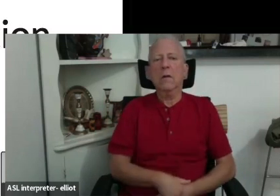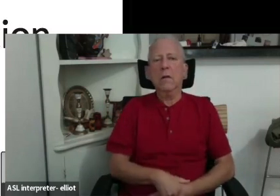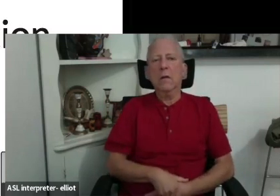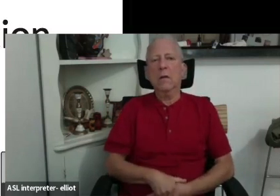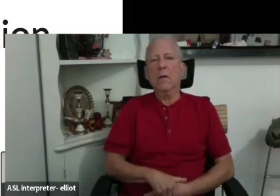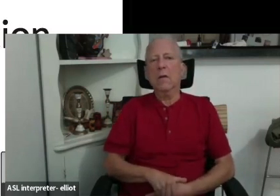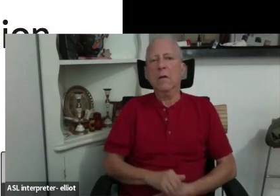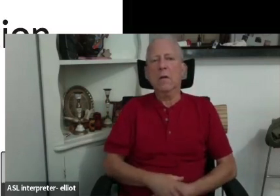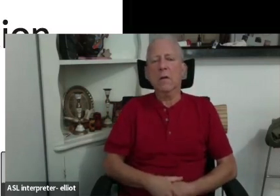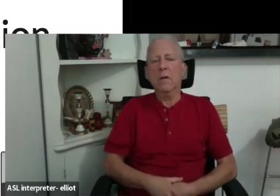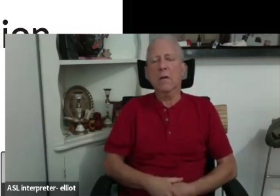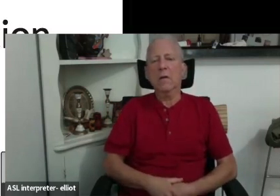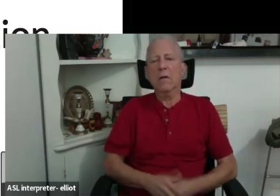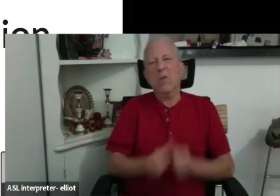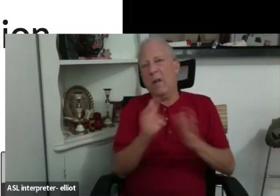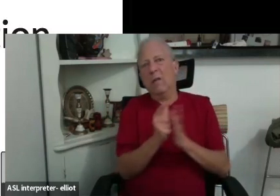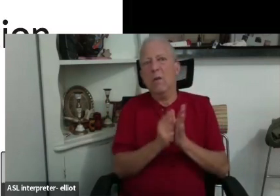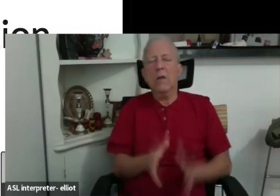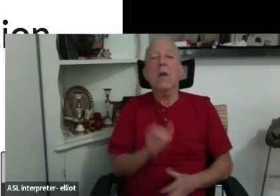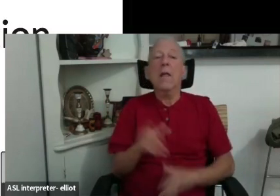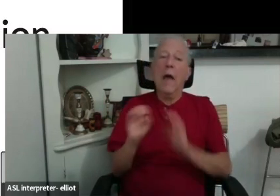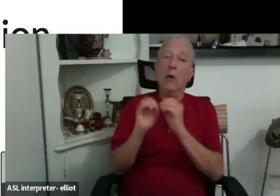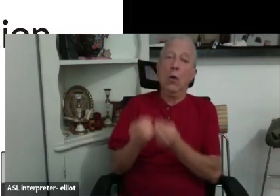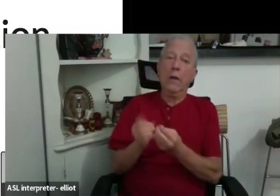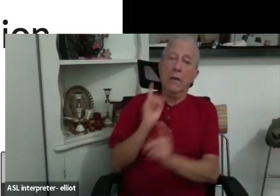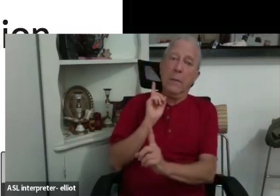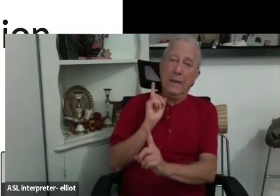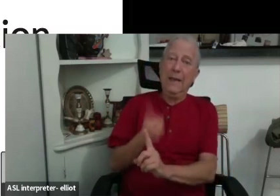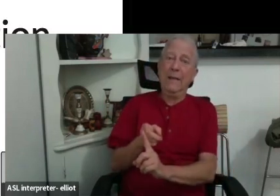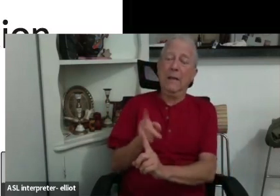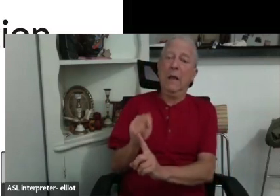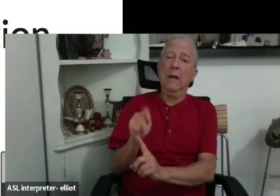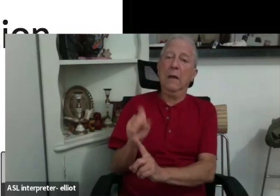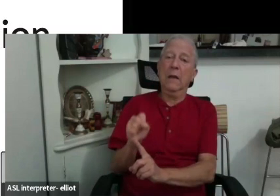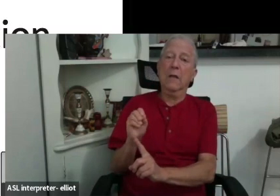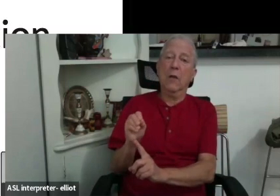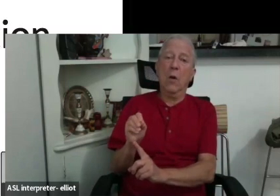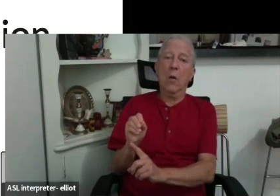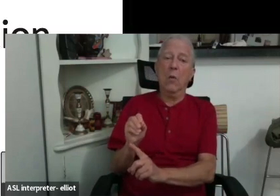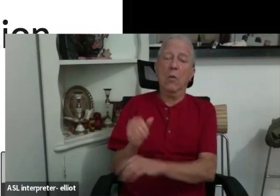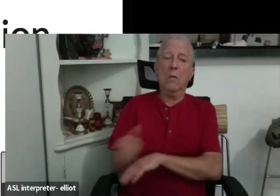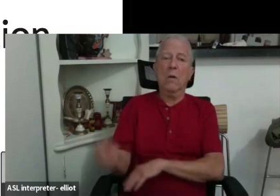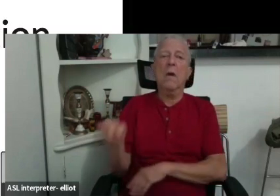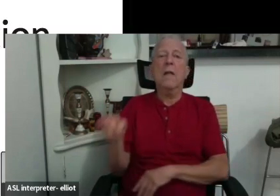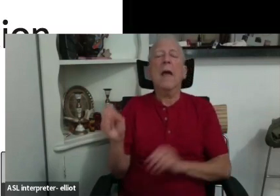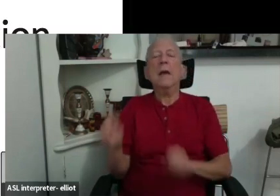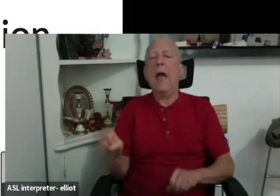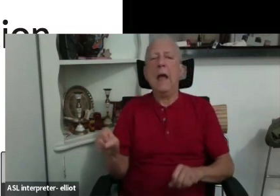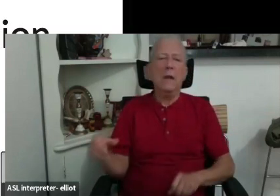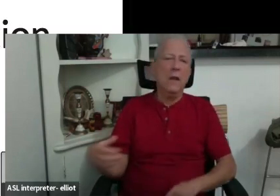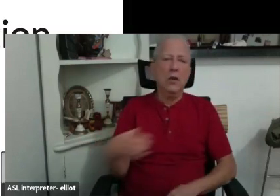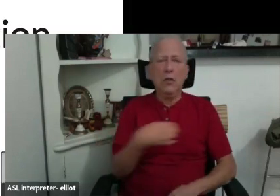And so the organization that's been designated as a TSO, they can dispute